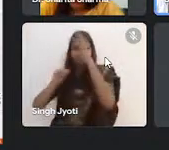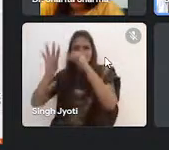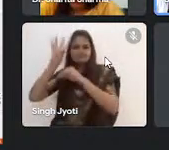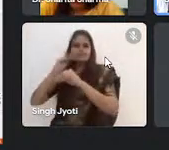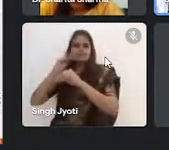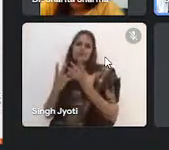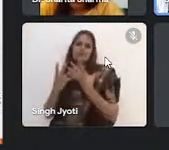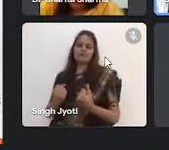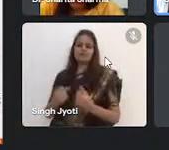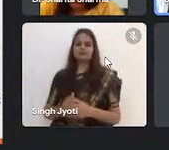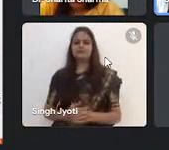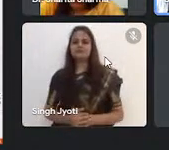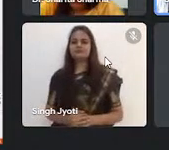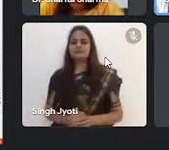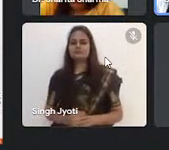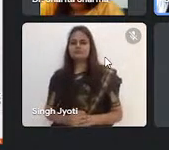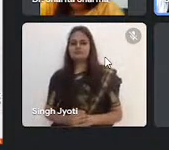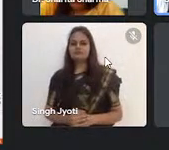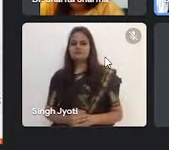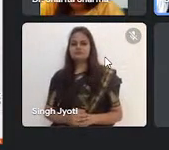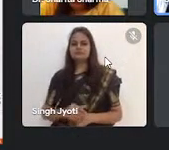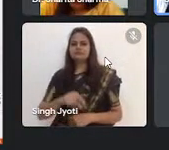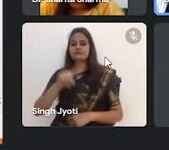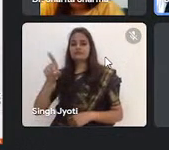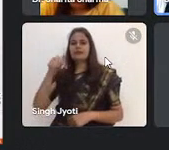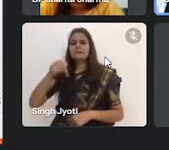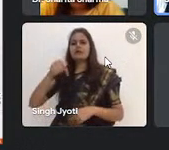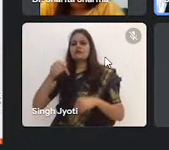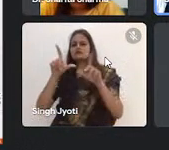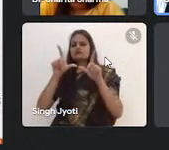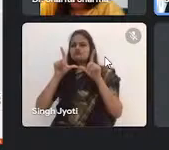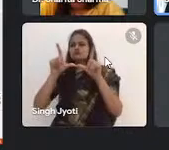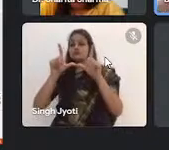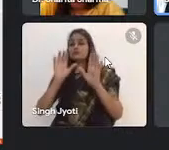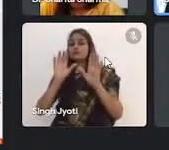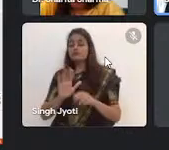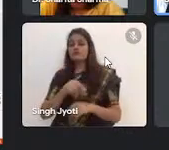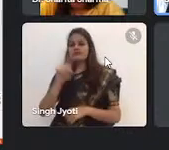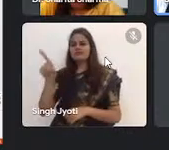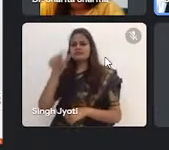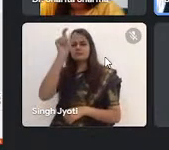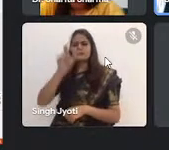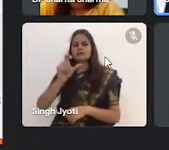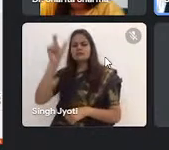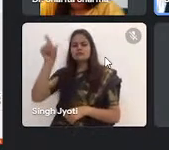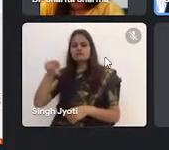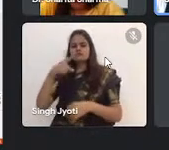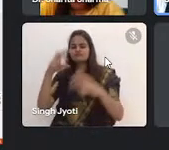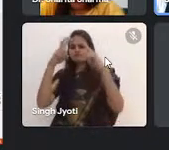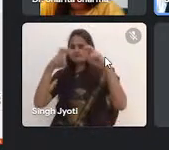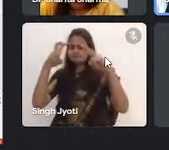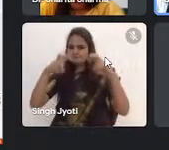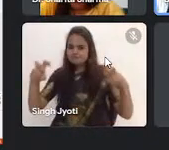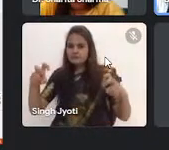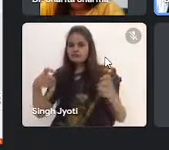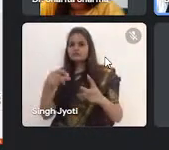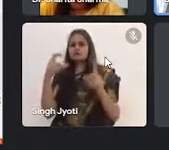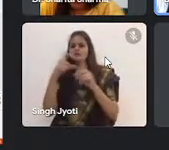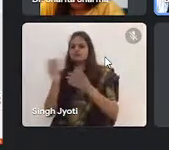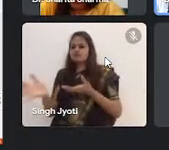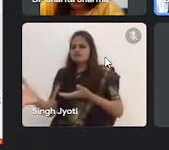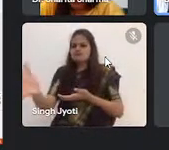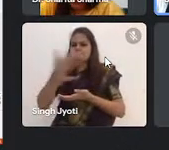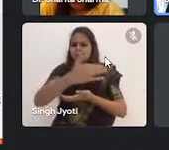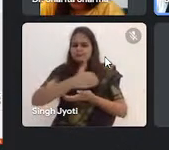And the evidence is out there. People have collected data since, for 100 years. It's still